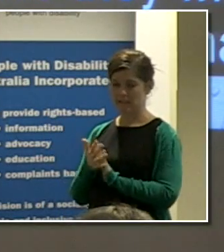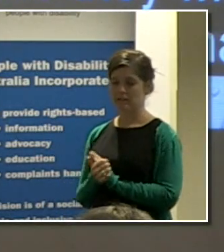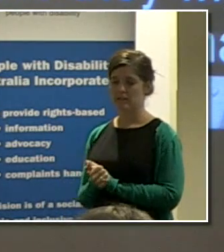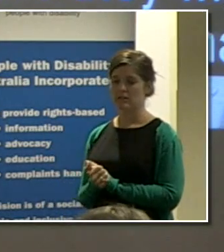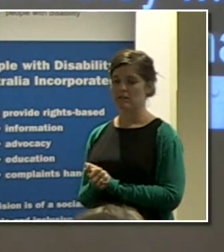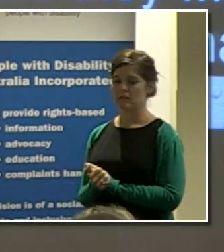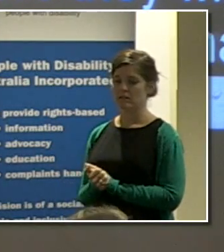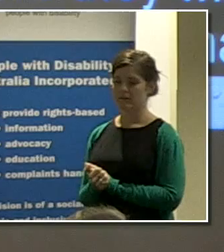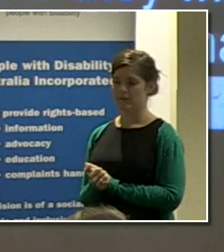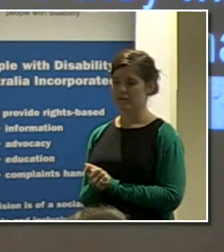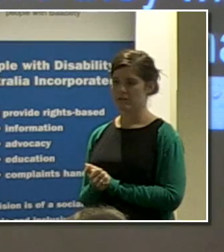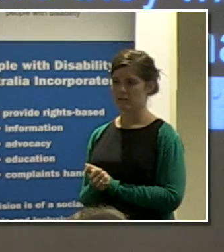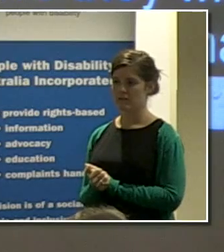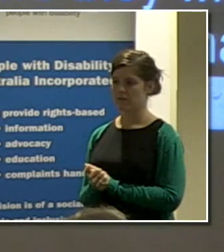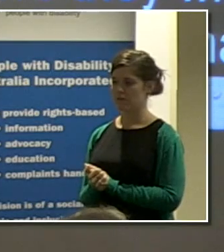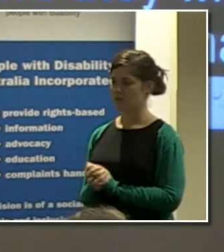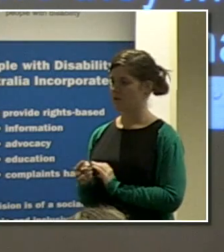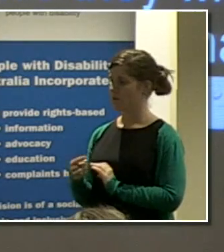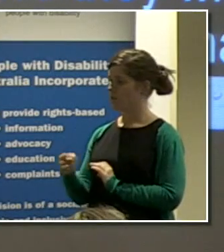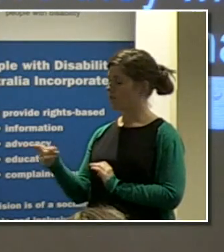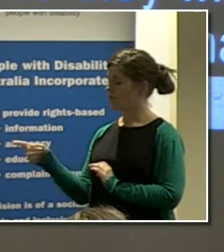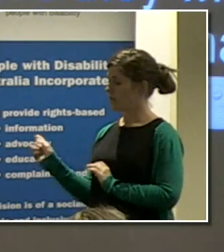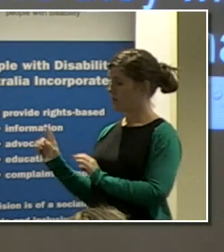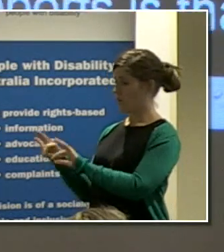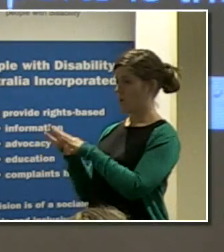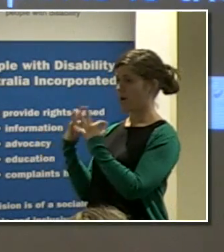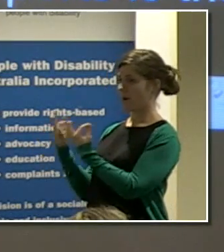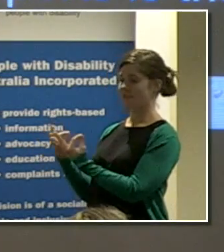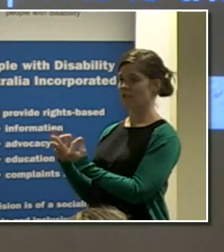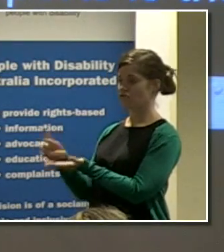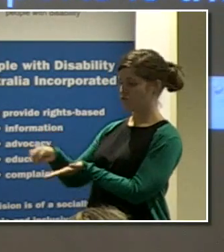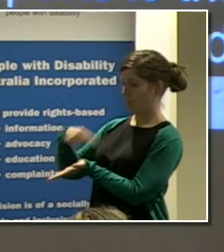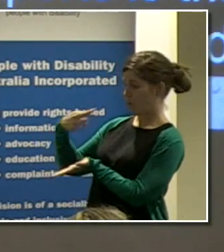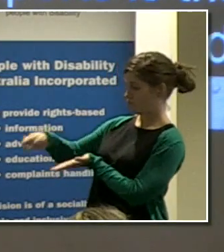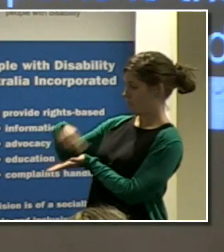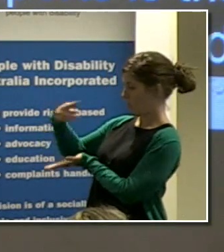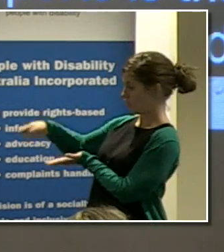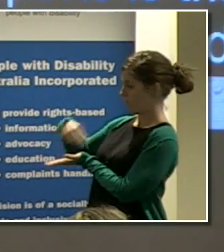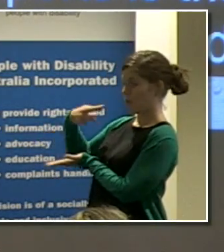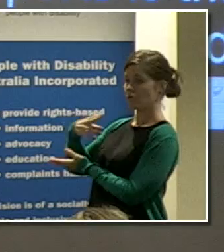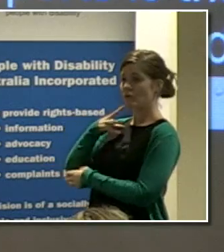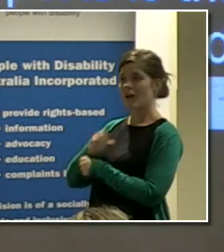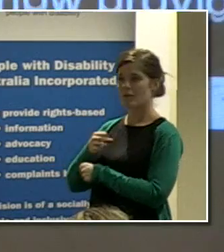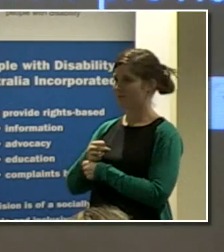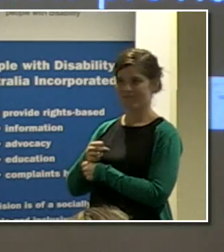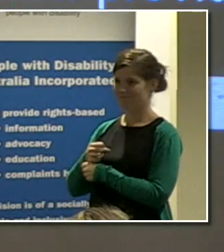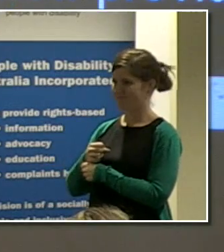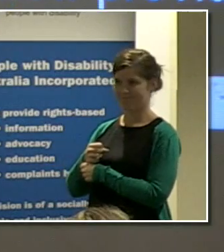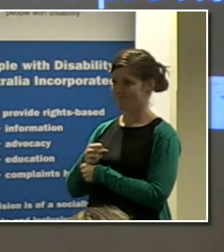the reporting on how providers are doing is no longer against a whole lot